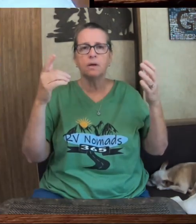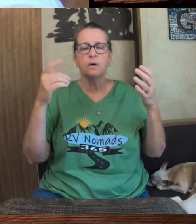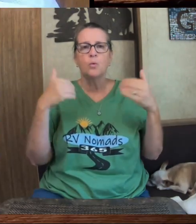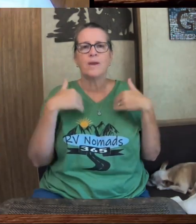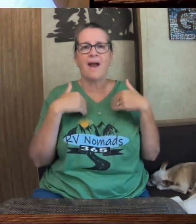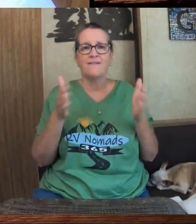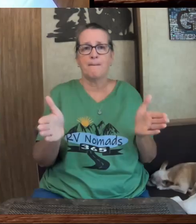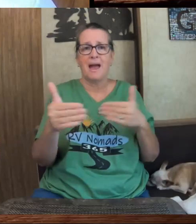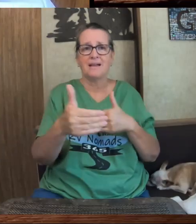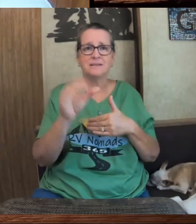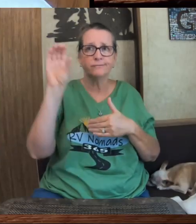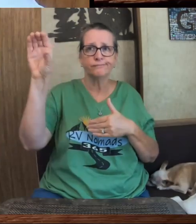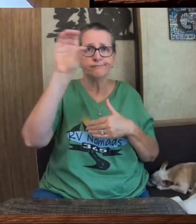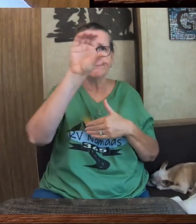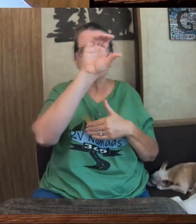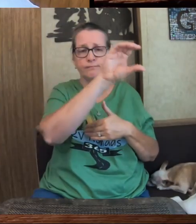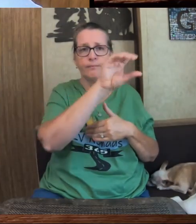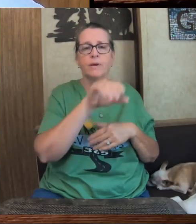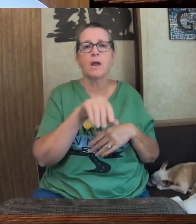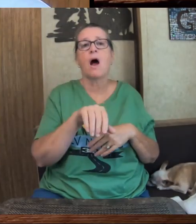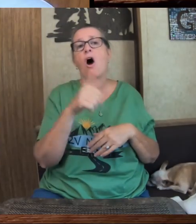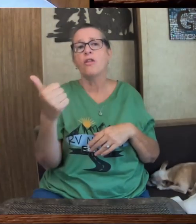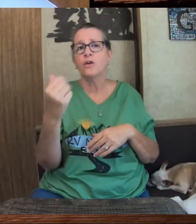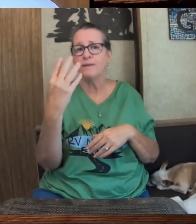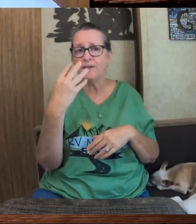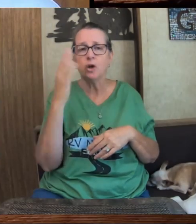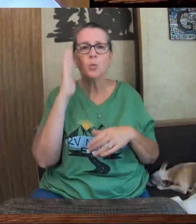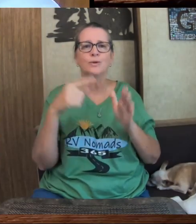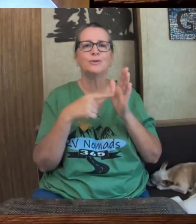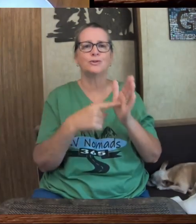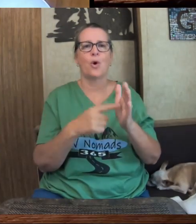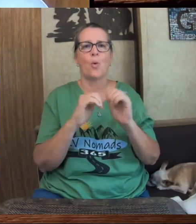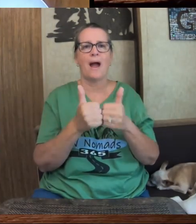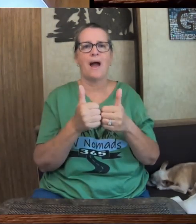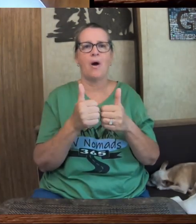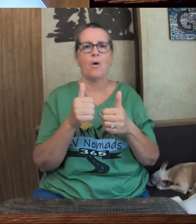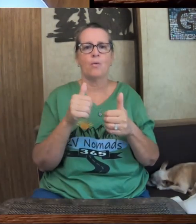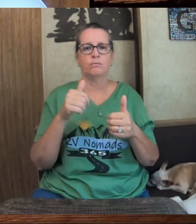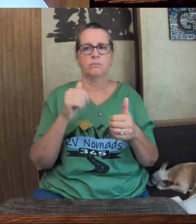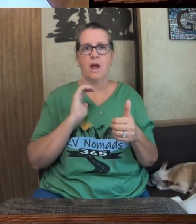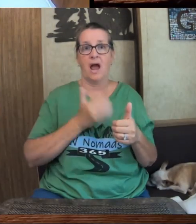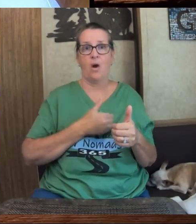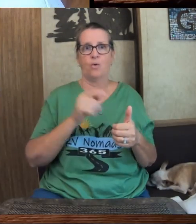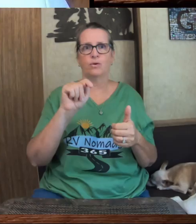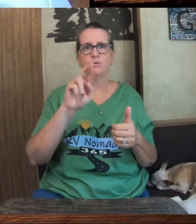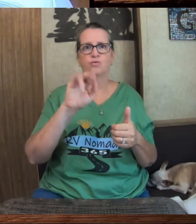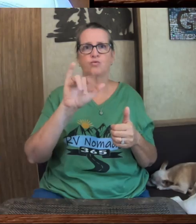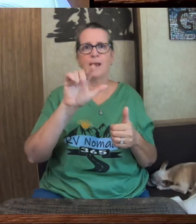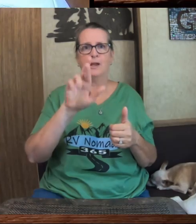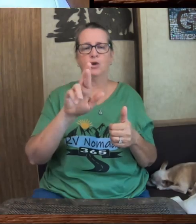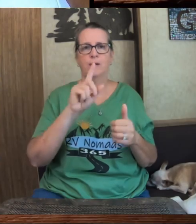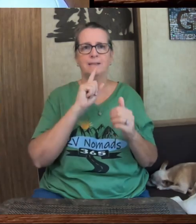baskets in mind that we're going to be using. In another video, we'll show you how our whole trailer's organized with baskets, basically.